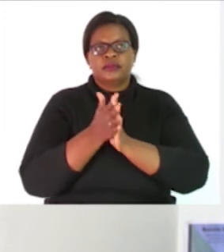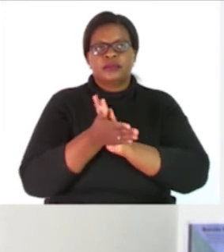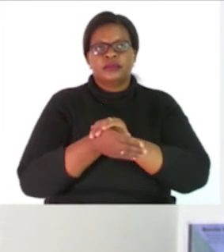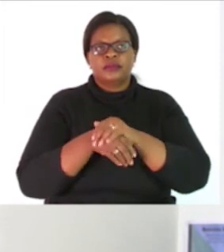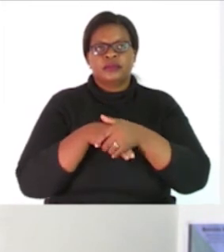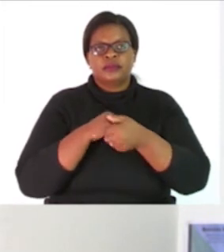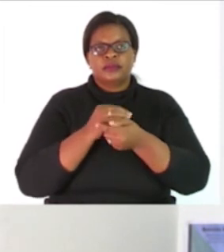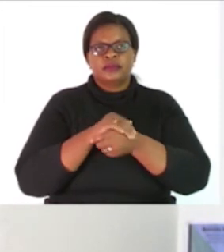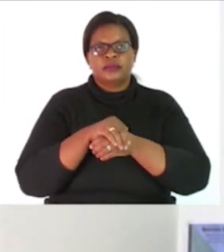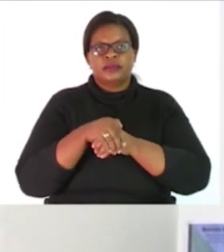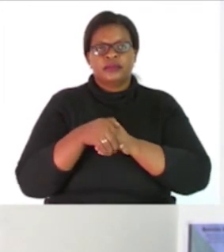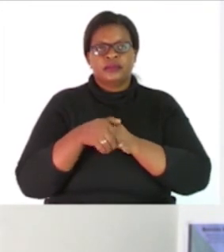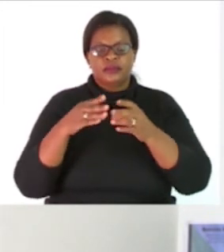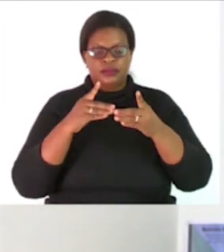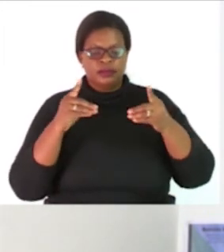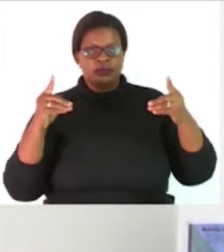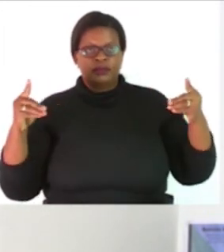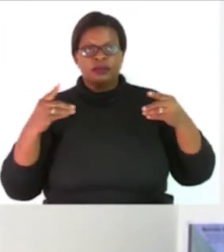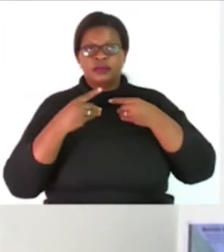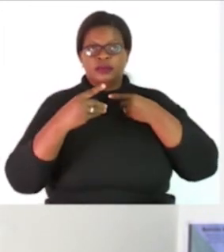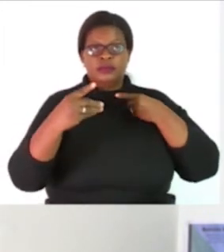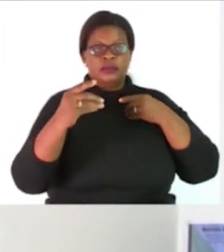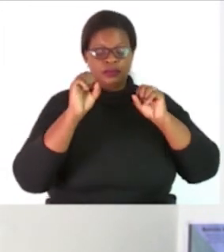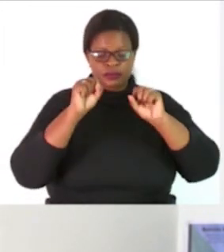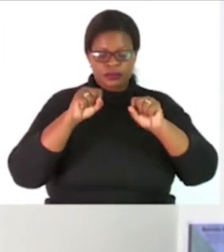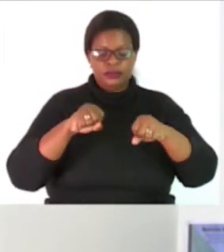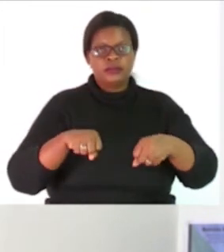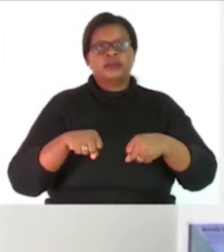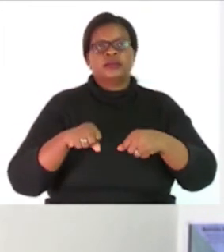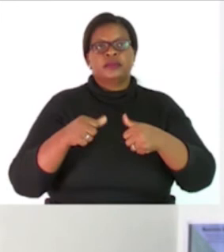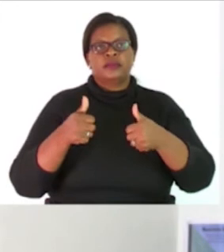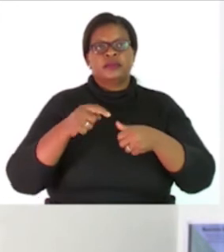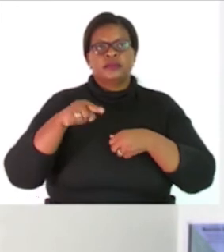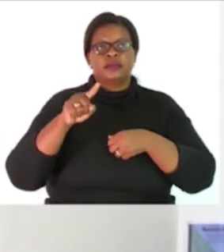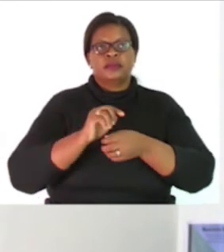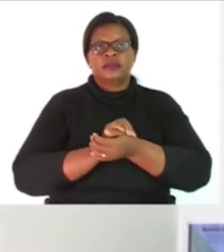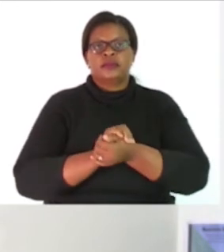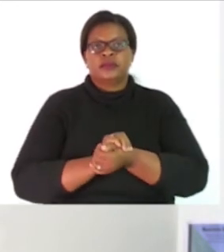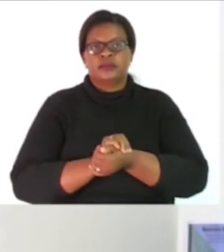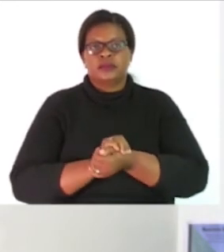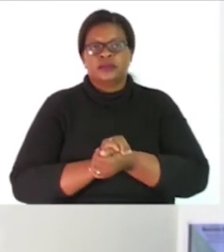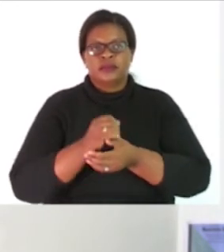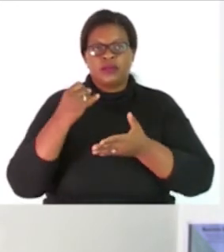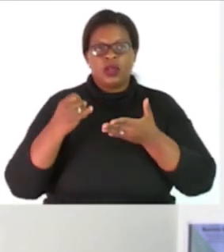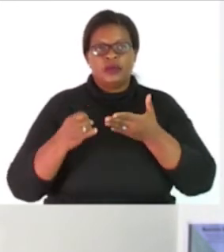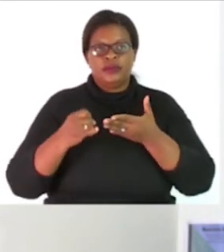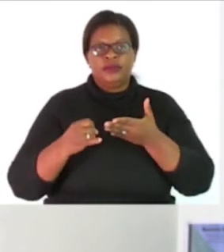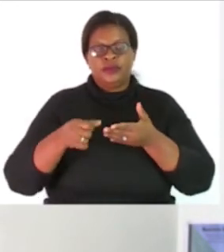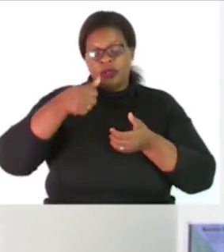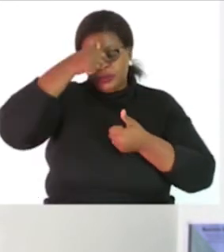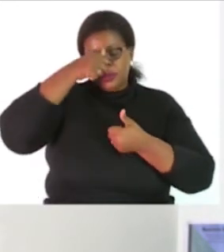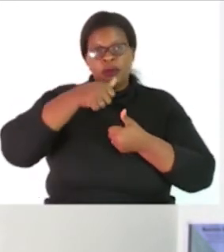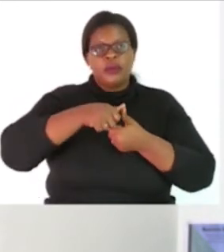Also make sure that your social distance is intact, all right? And lastly, make sure